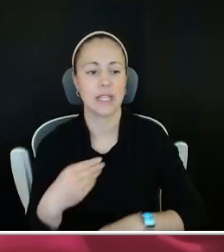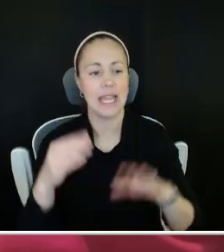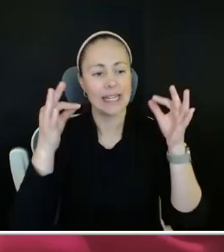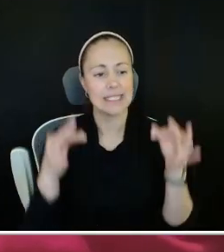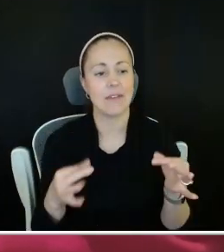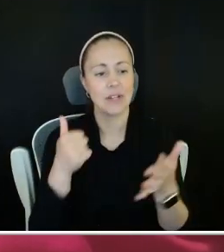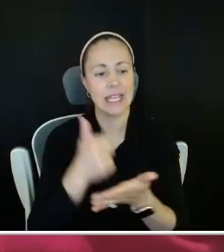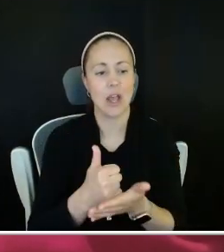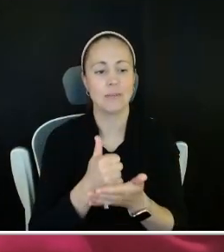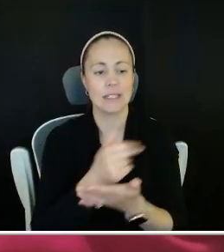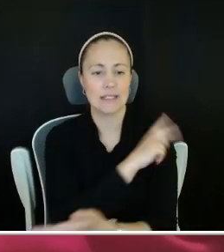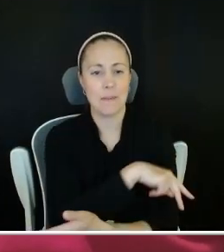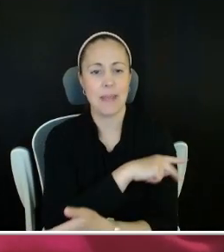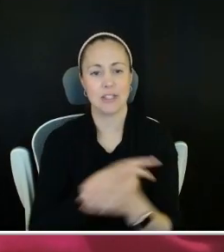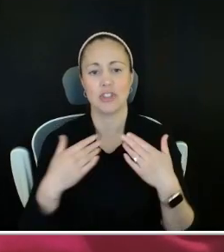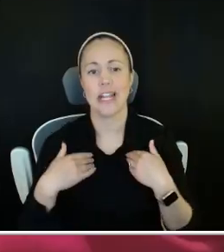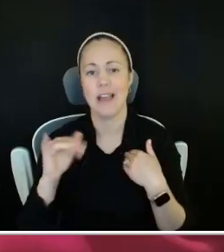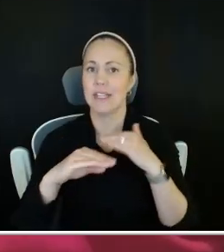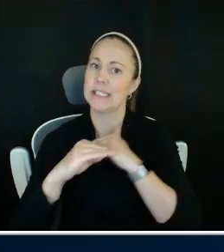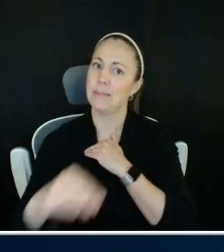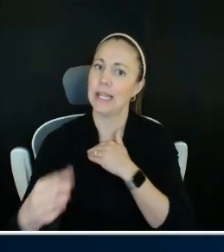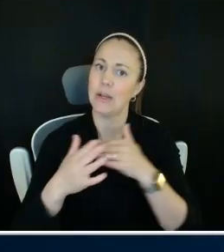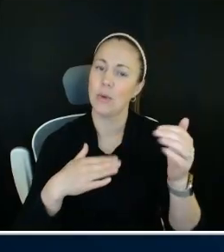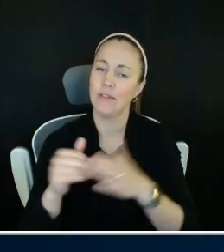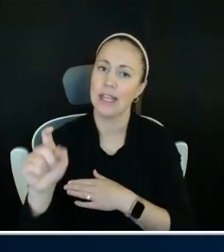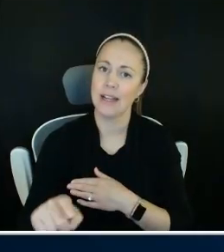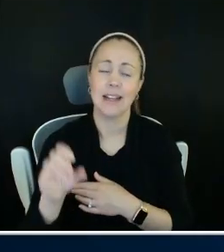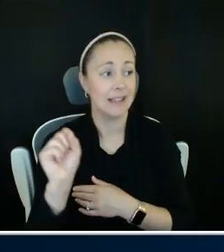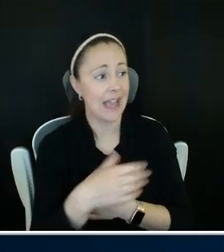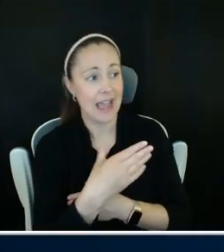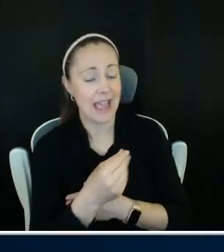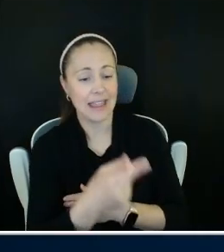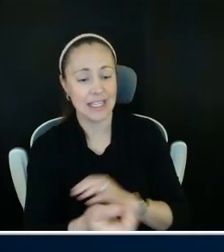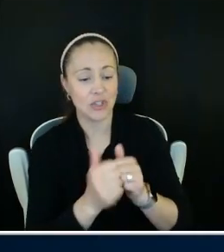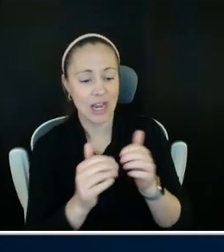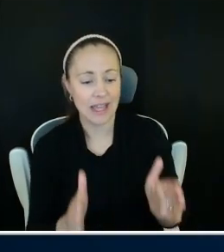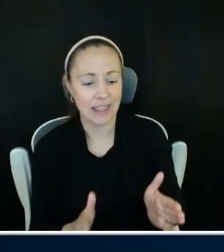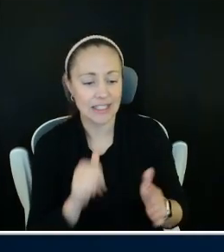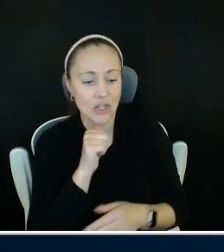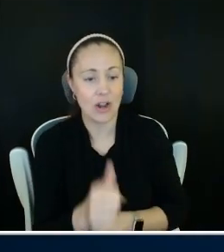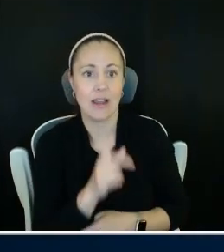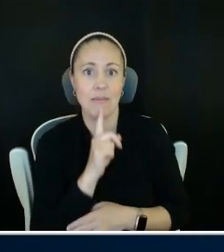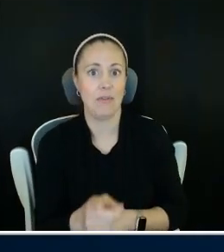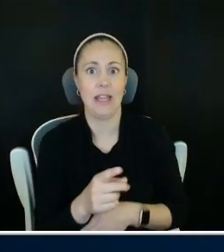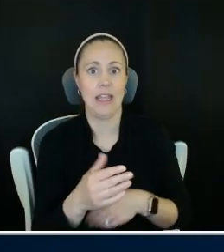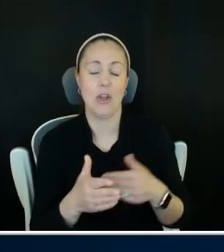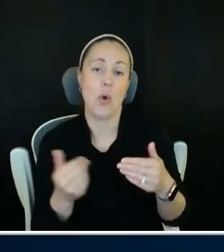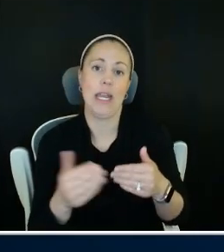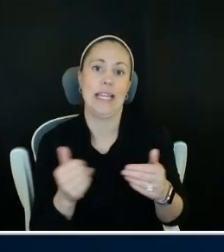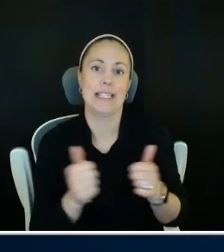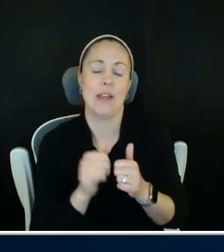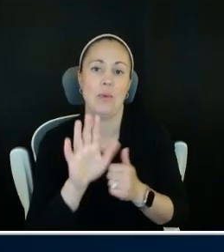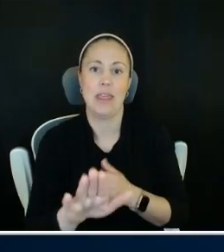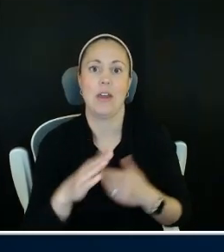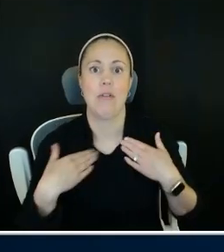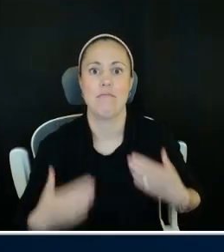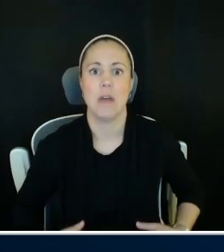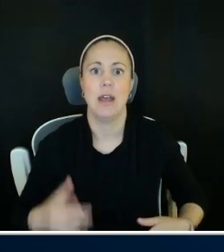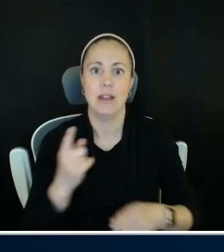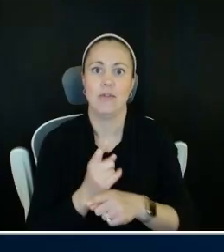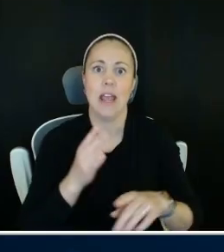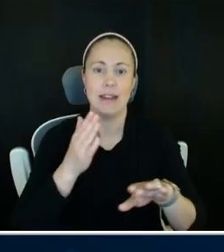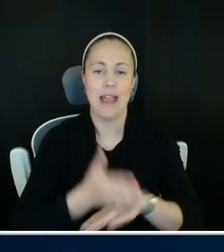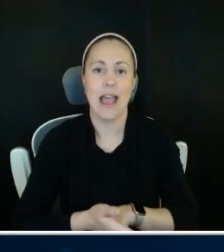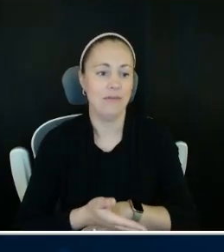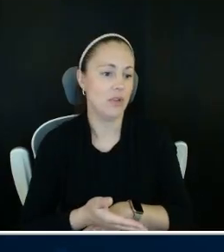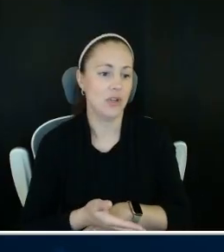stability that they need. Yeah, and these are athletes. They're not going to be going easy on their joints once they're out of your